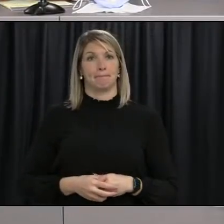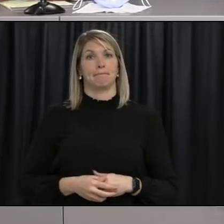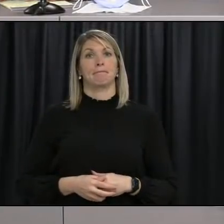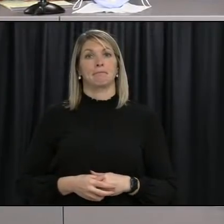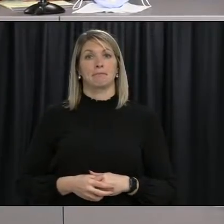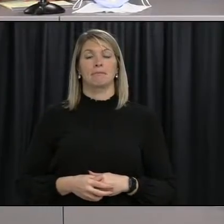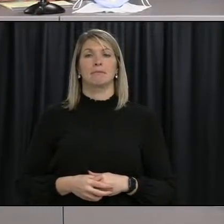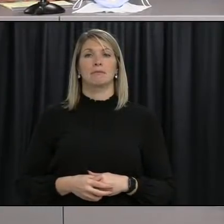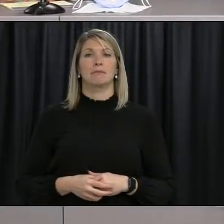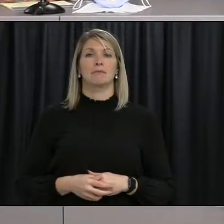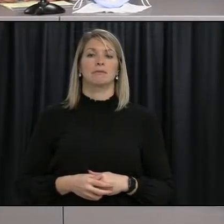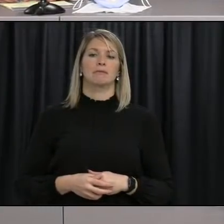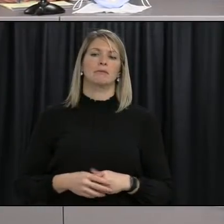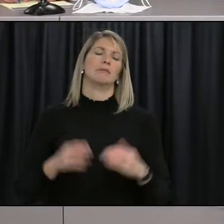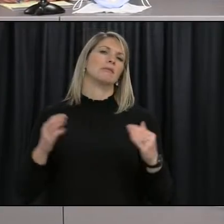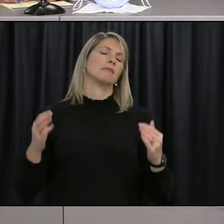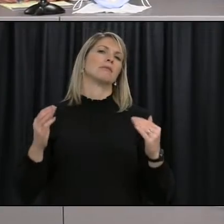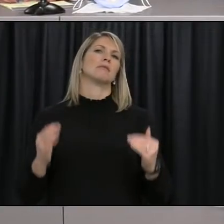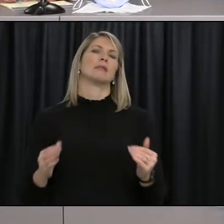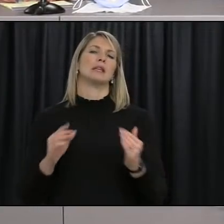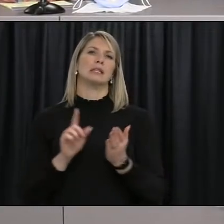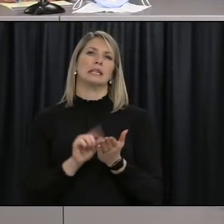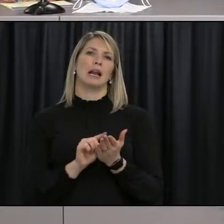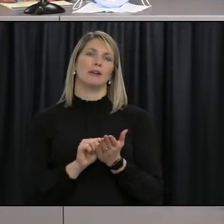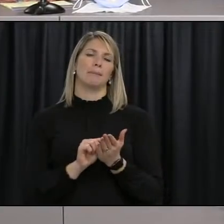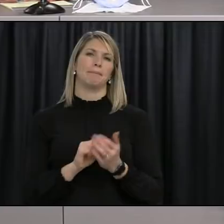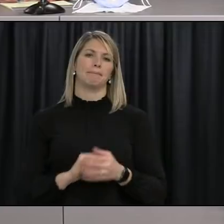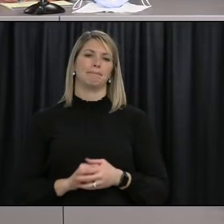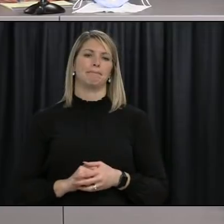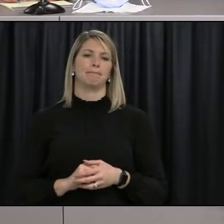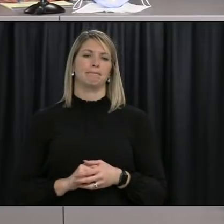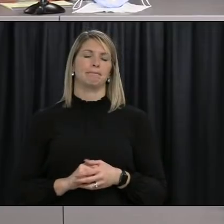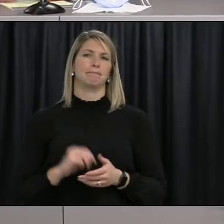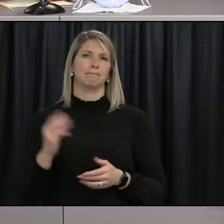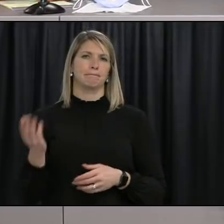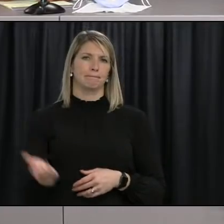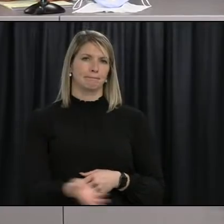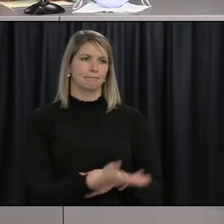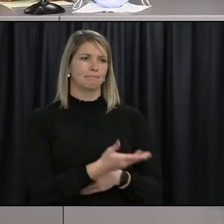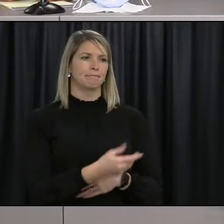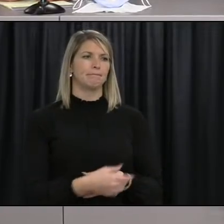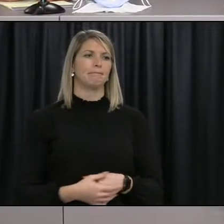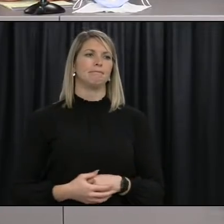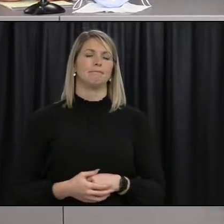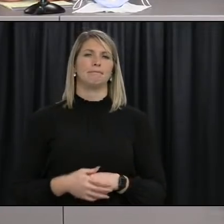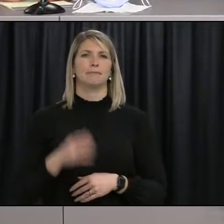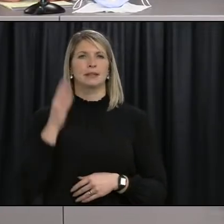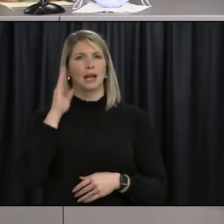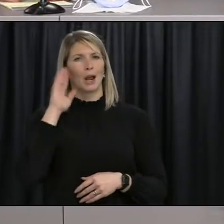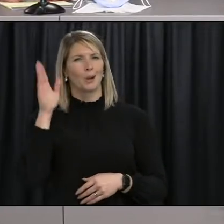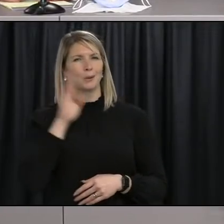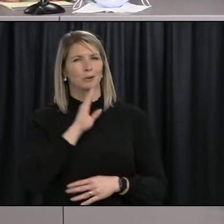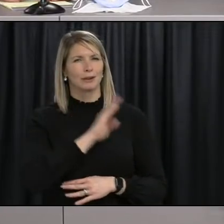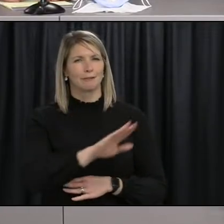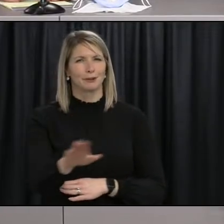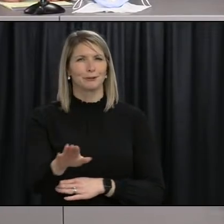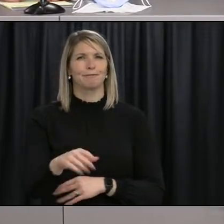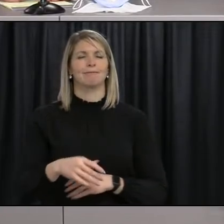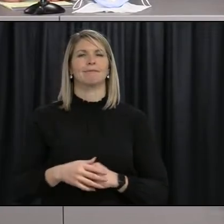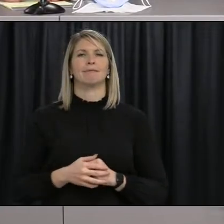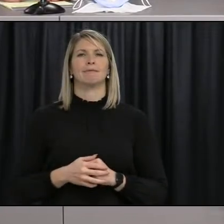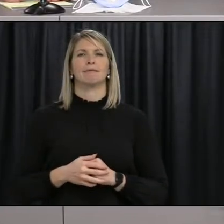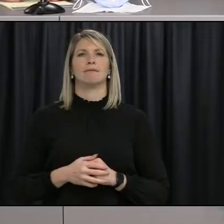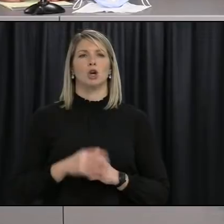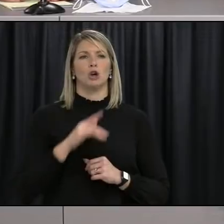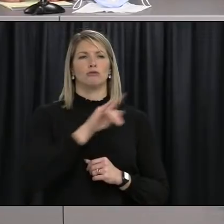Our next questions are from Peter Jackson of The Telegram. Please go ahead. Hi, good afternoon.